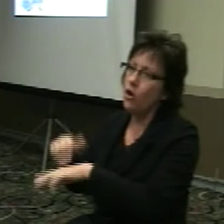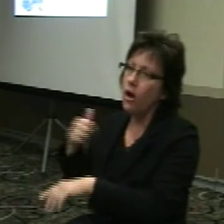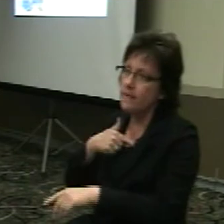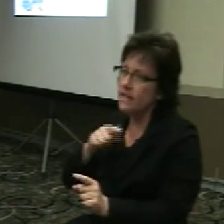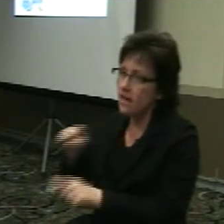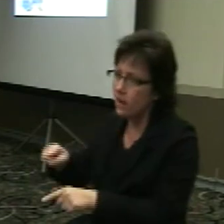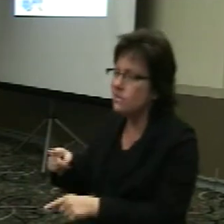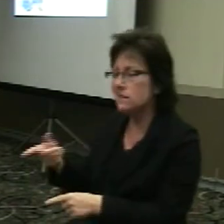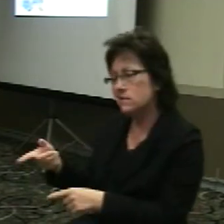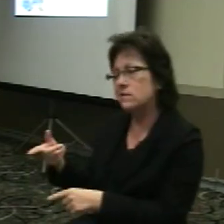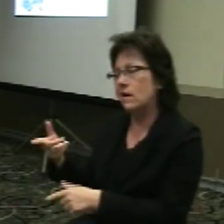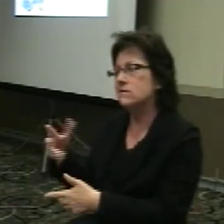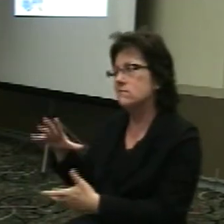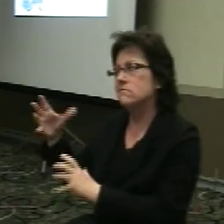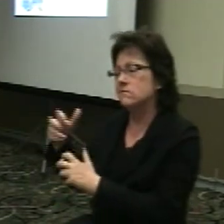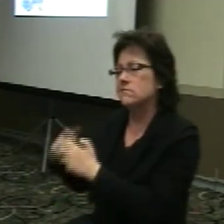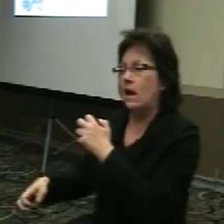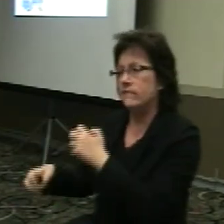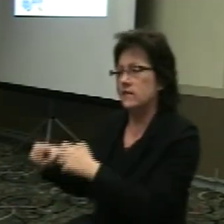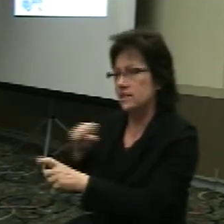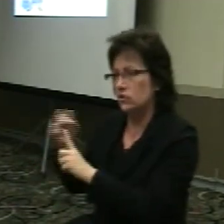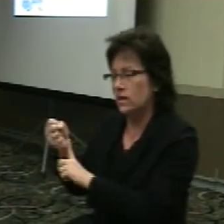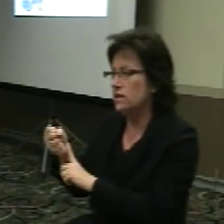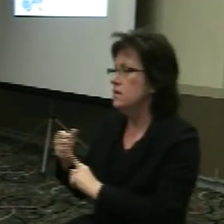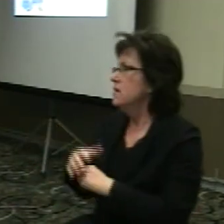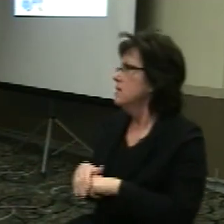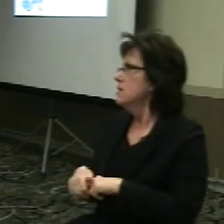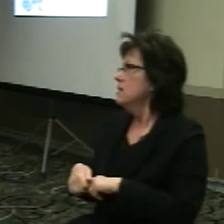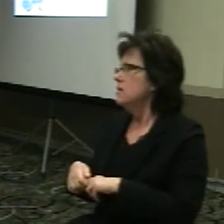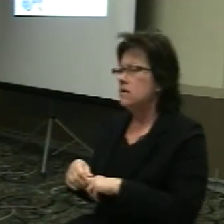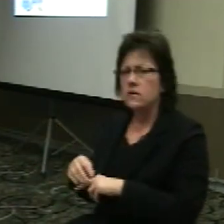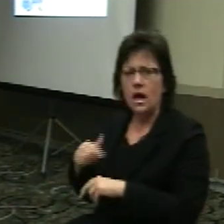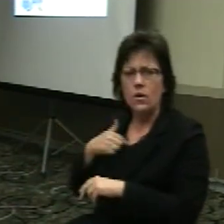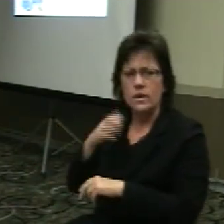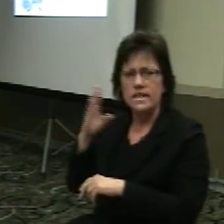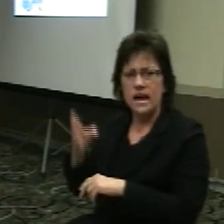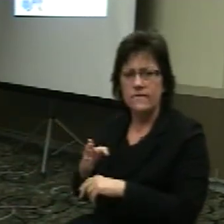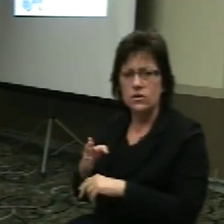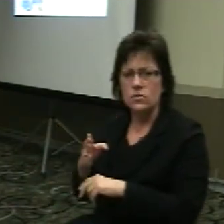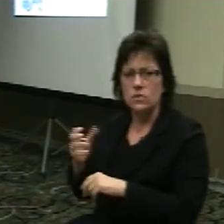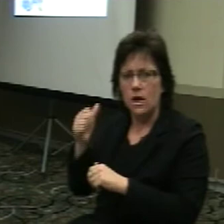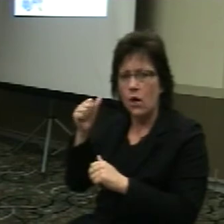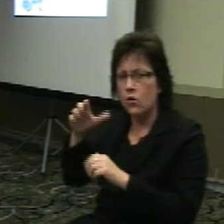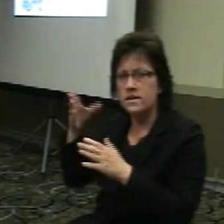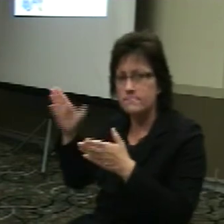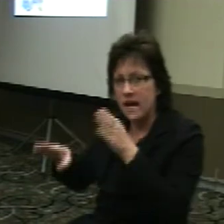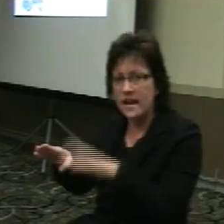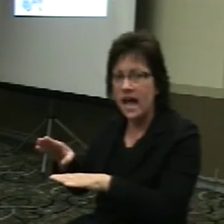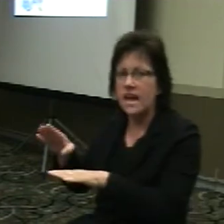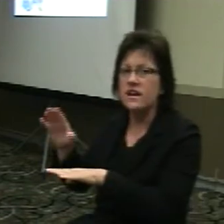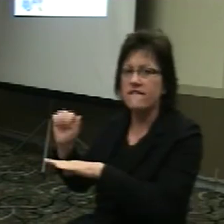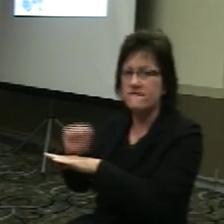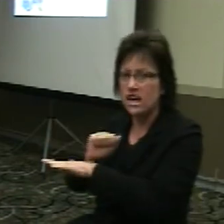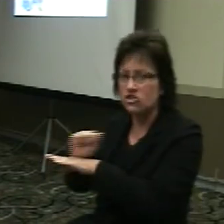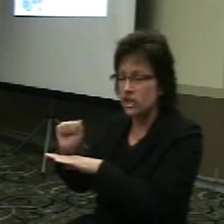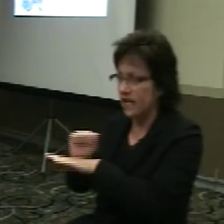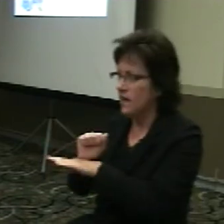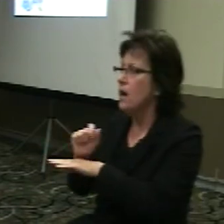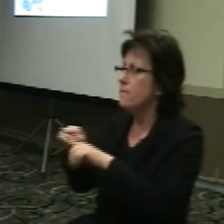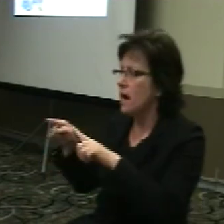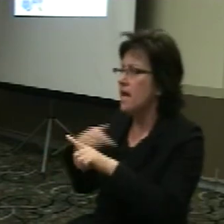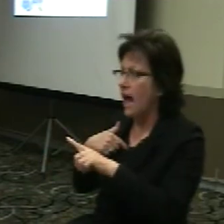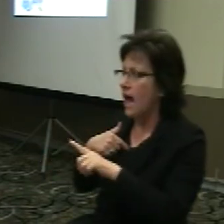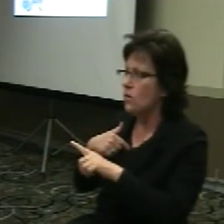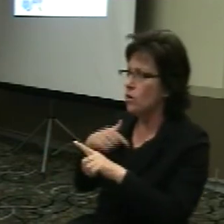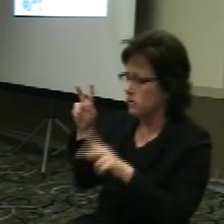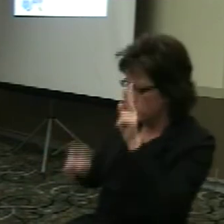usually. I would never bet on what I think the function is. But I usually see that what we can do in terms of making this